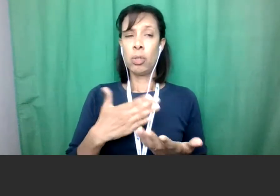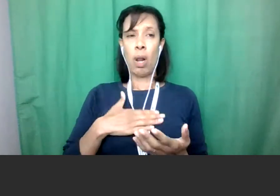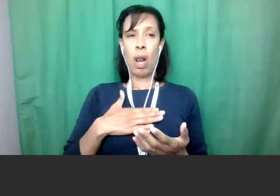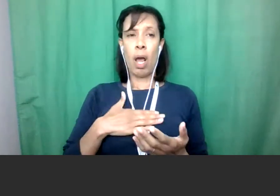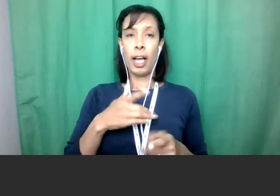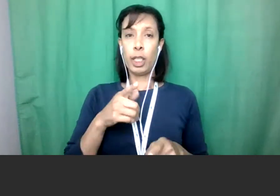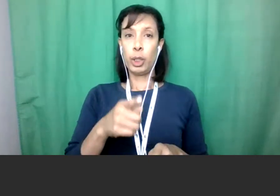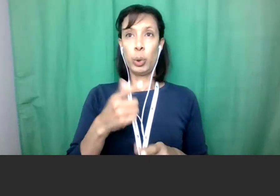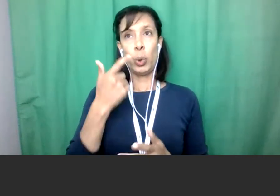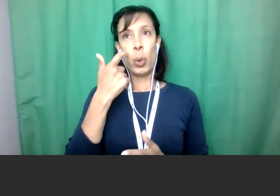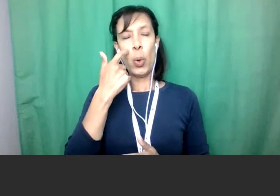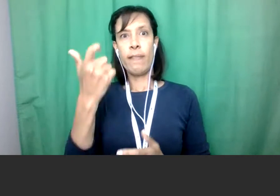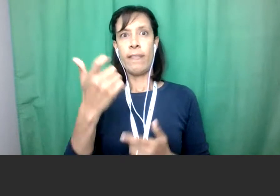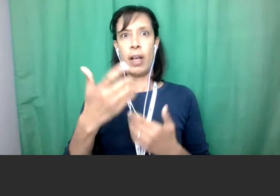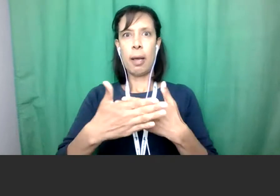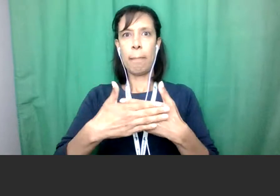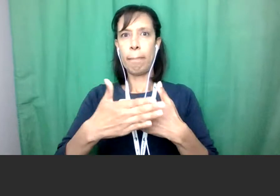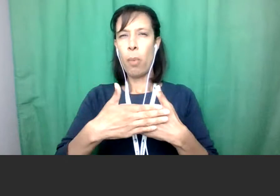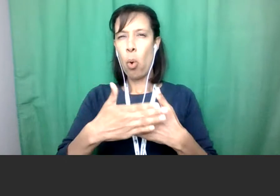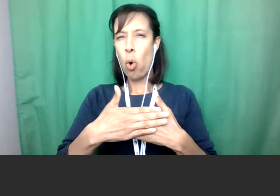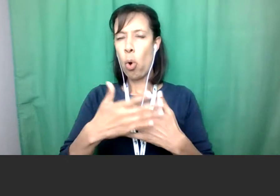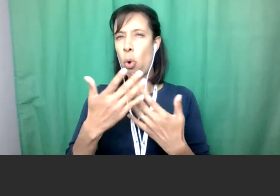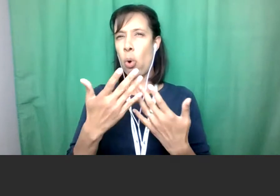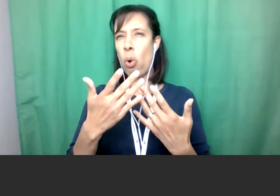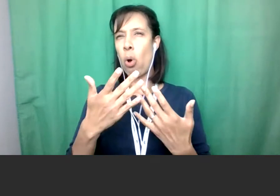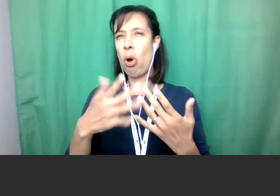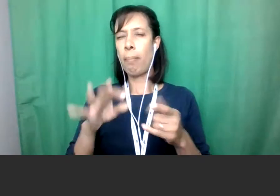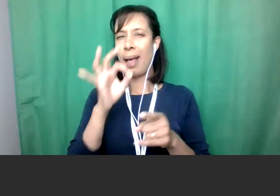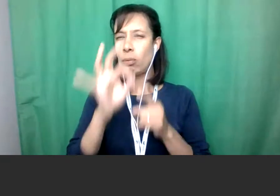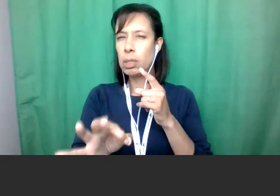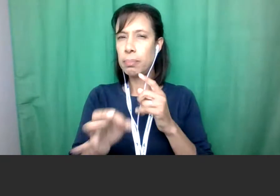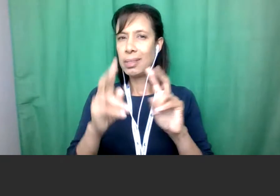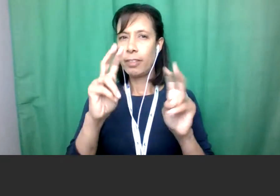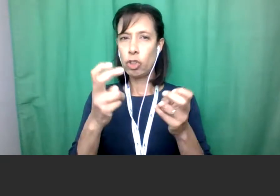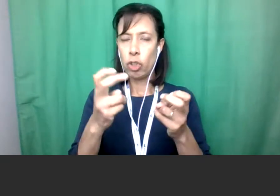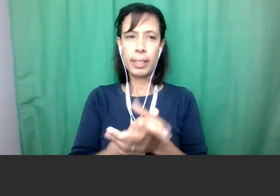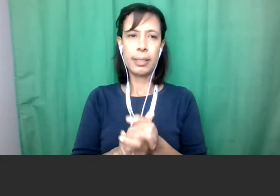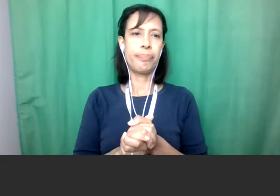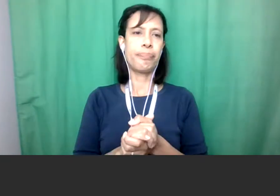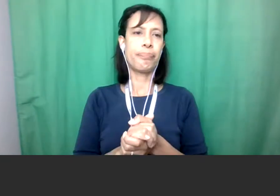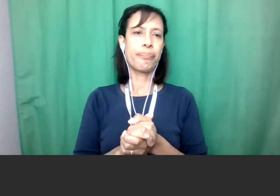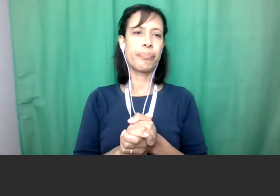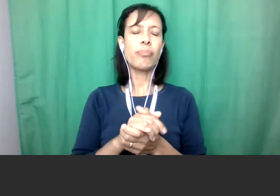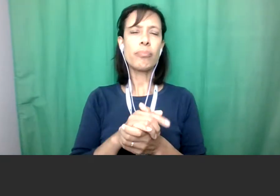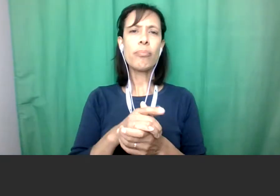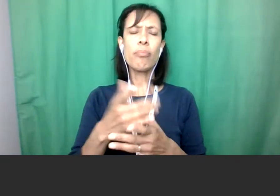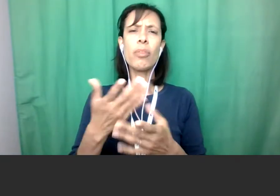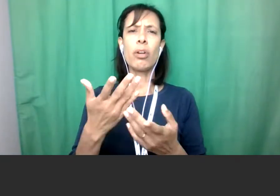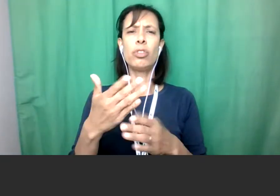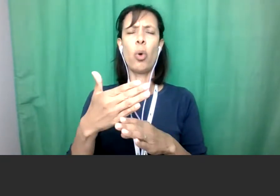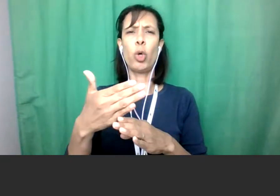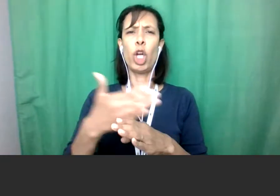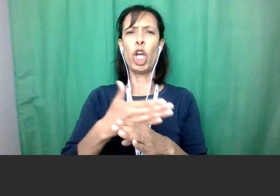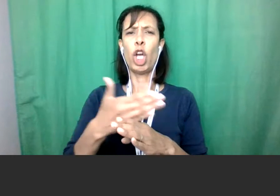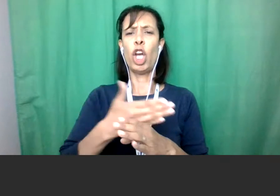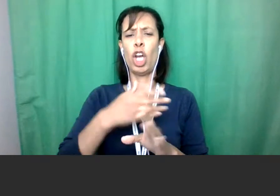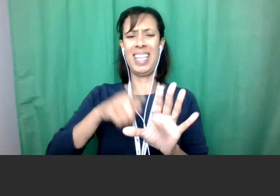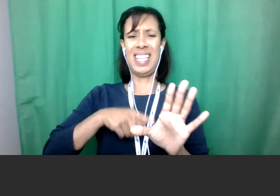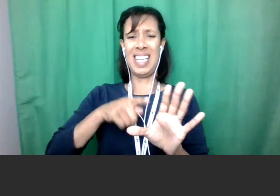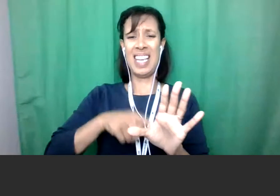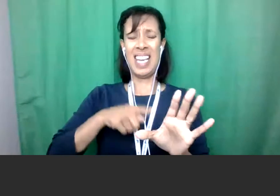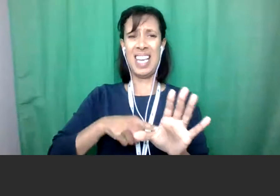find out more about something. So early years is a huge area. There's lots of different things happening